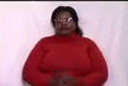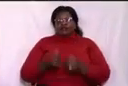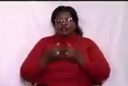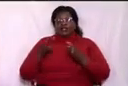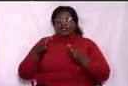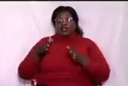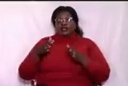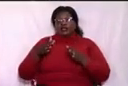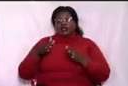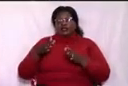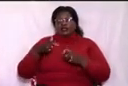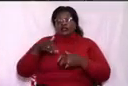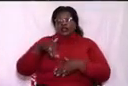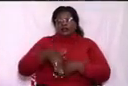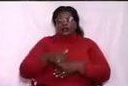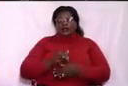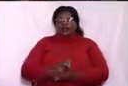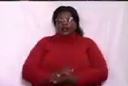That's